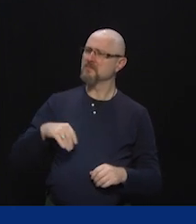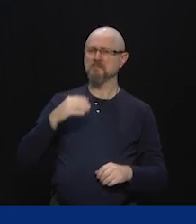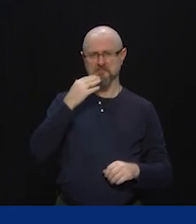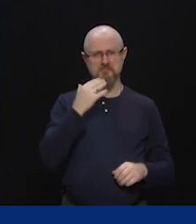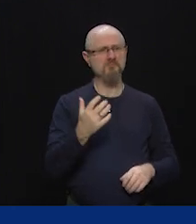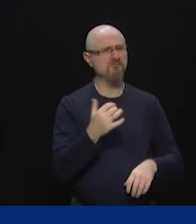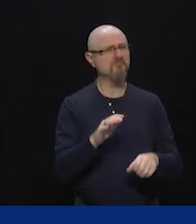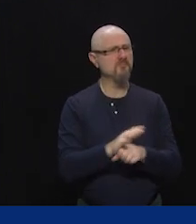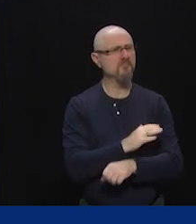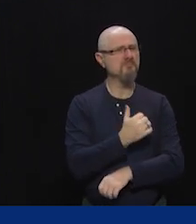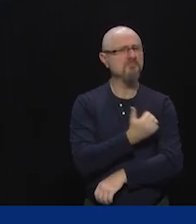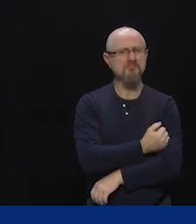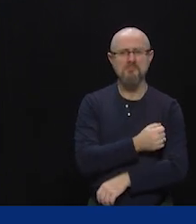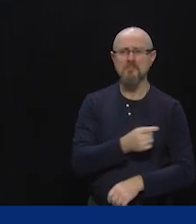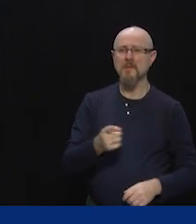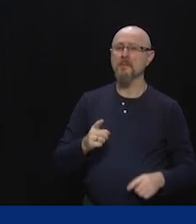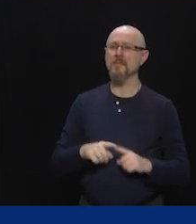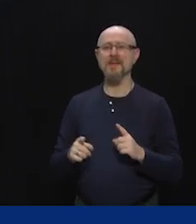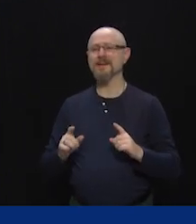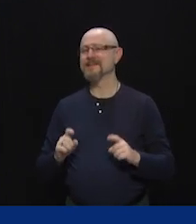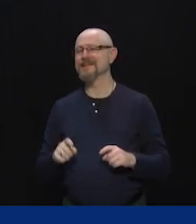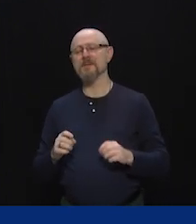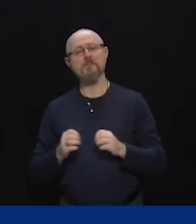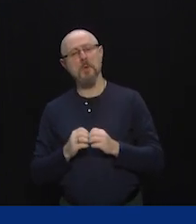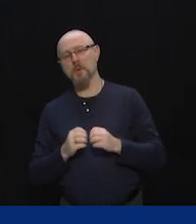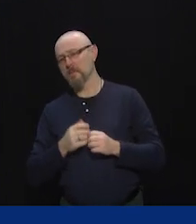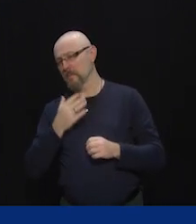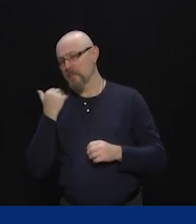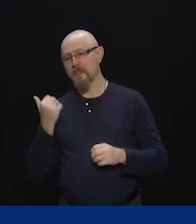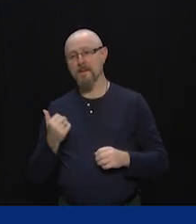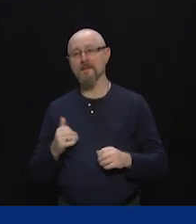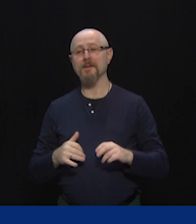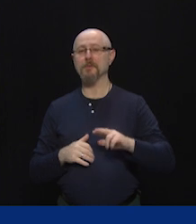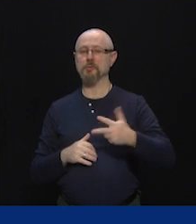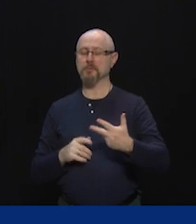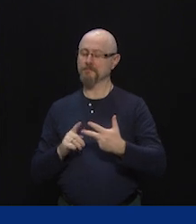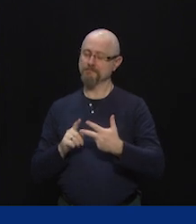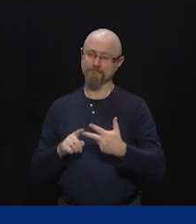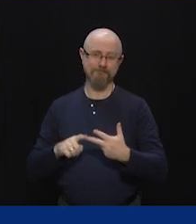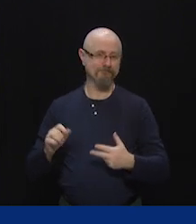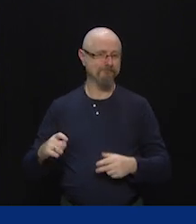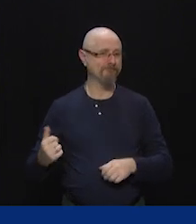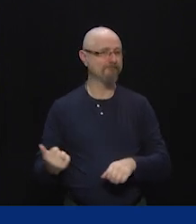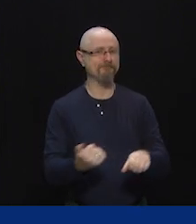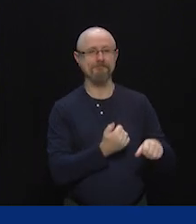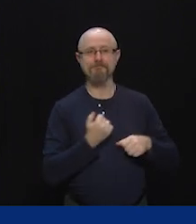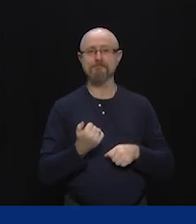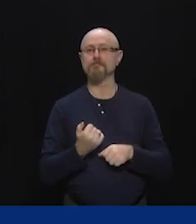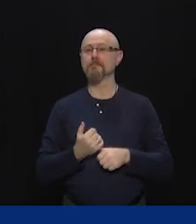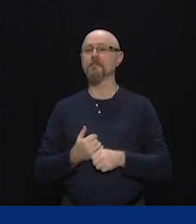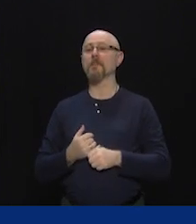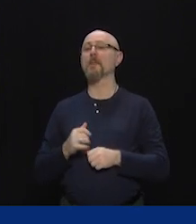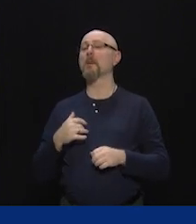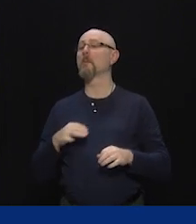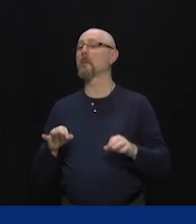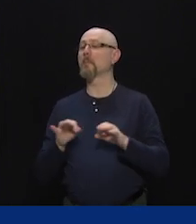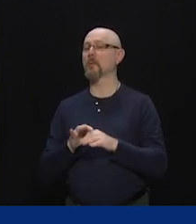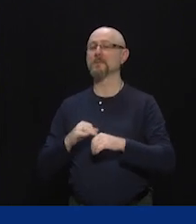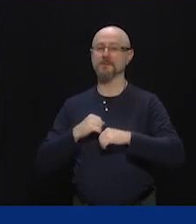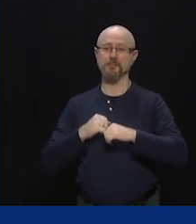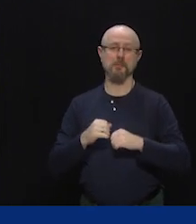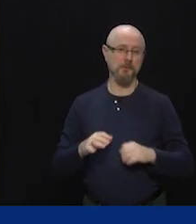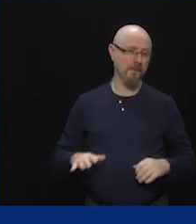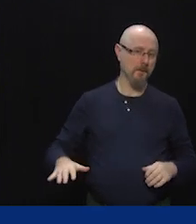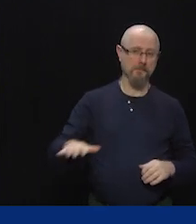doing as well as we would like in getting people boosted. And this seems to be particularly important in protecting against